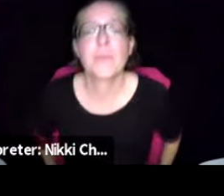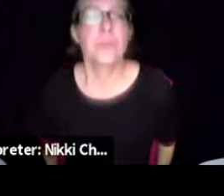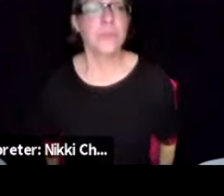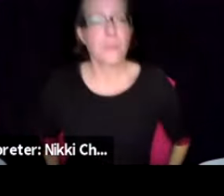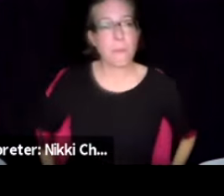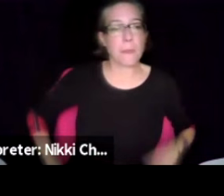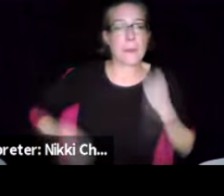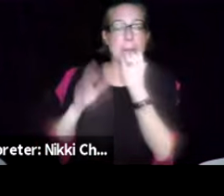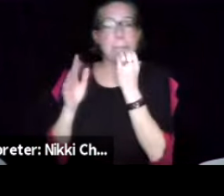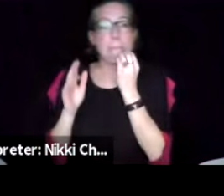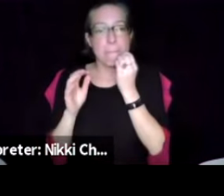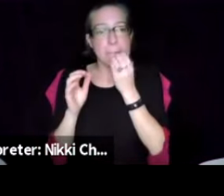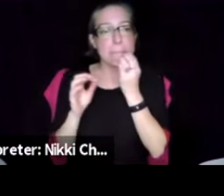also